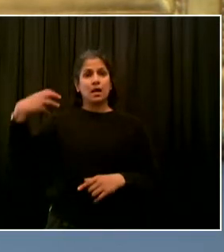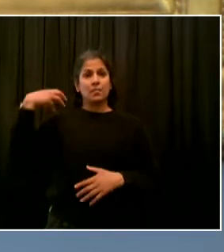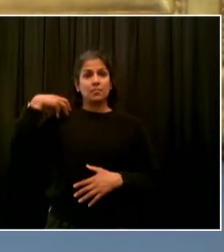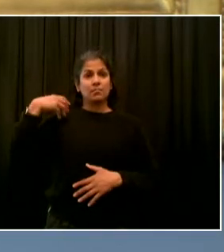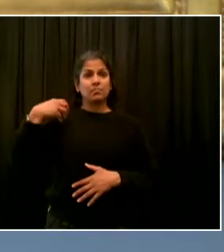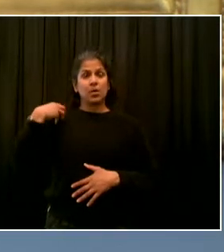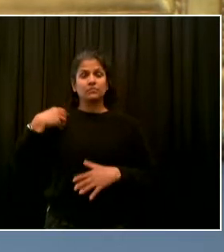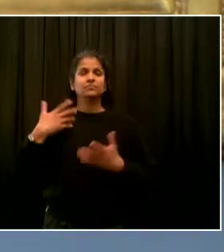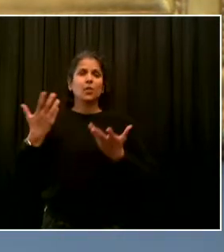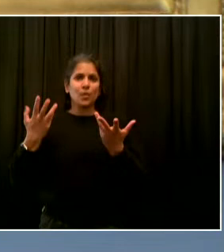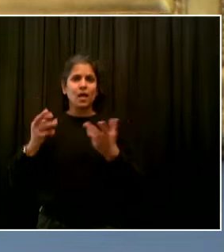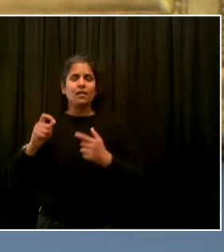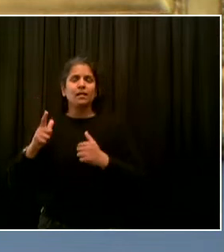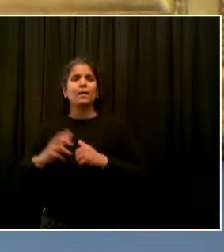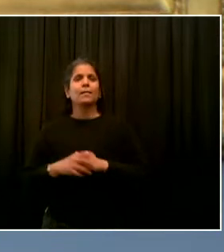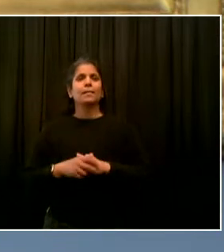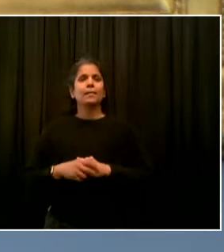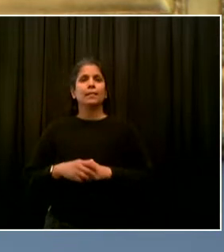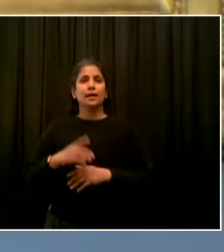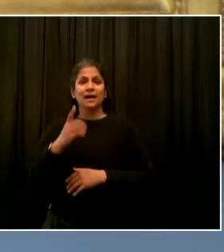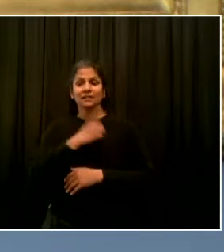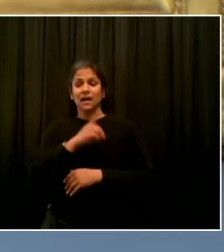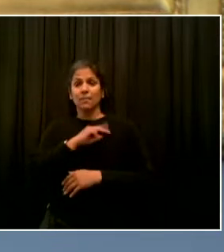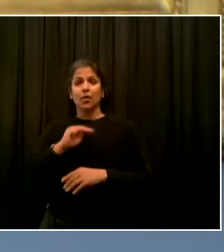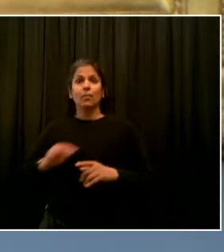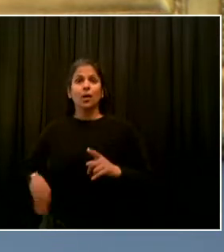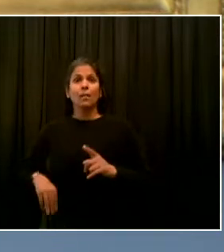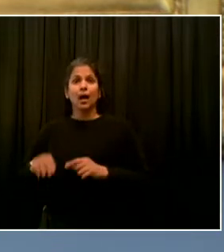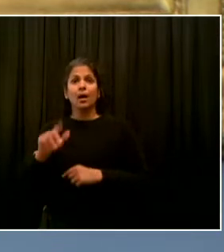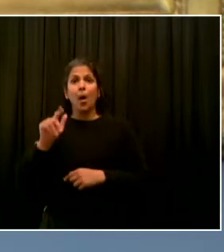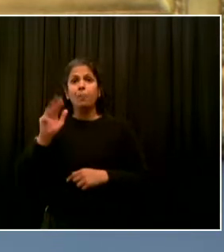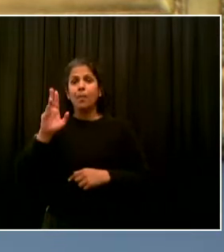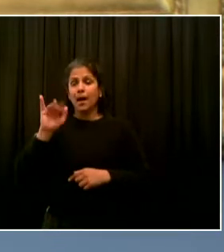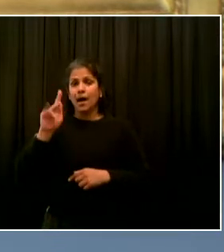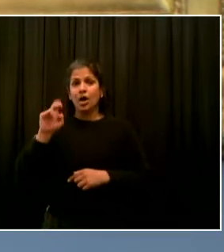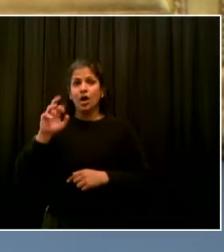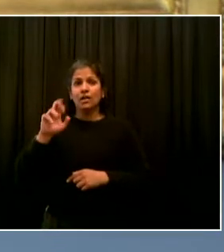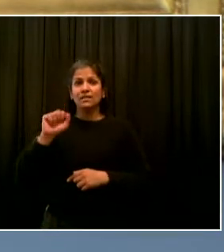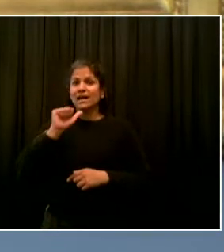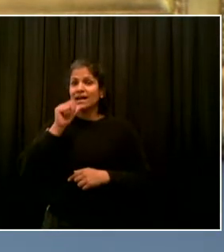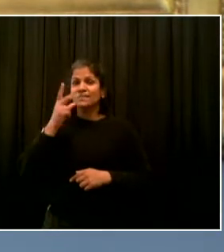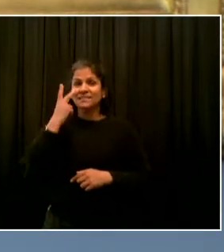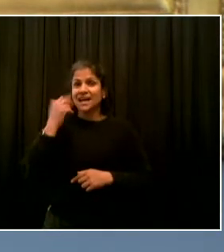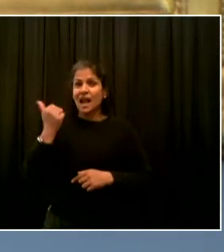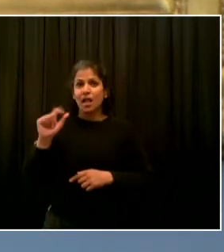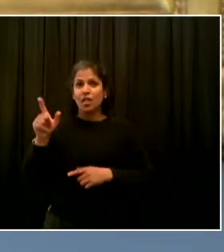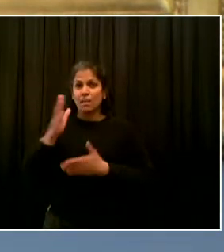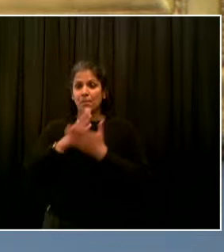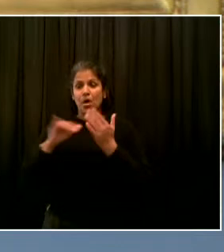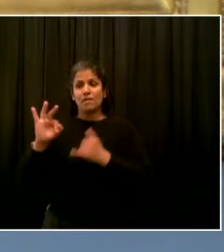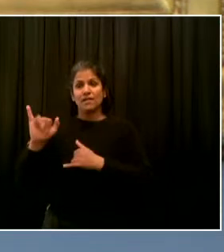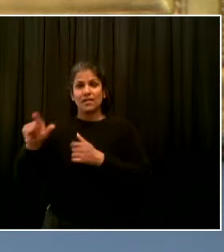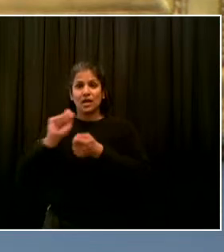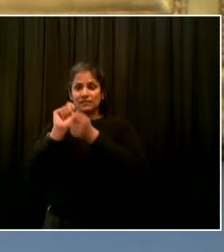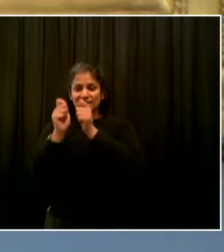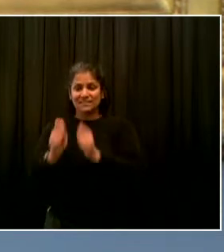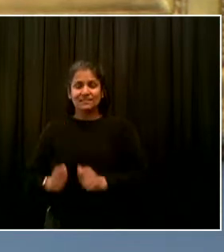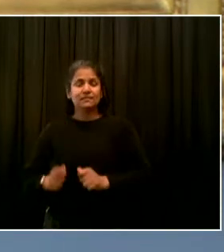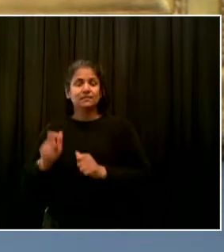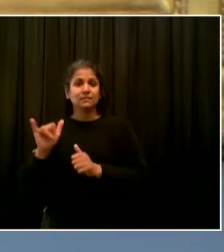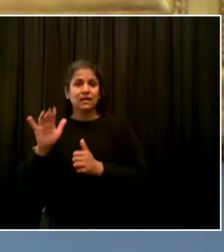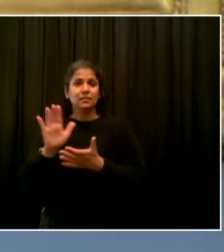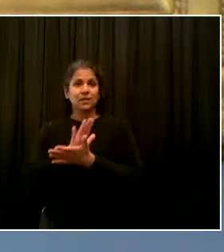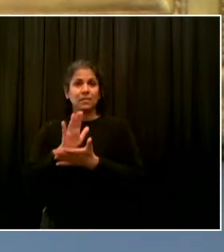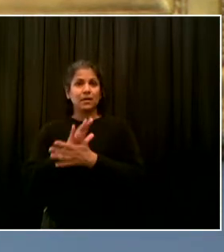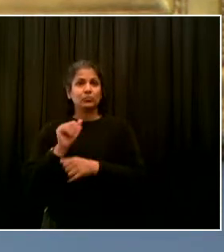No. Deputy Mayor Banks did not see any portion that needed to be amended. He was part of the crafting of it. And he has clearly